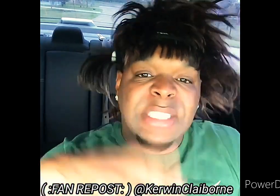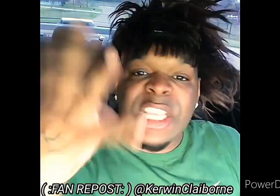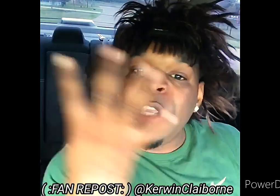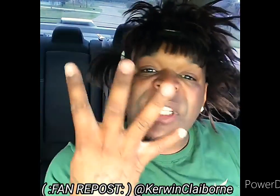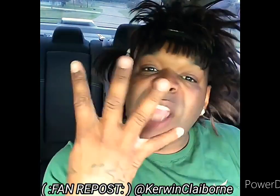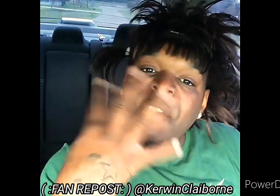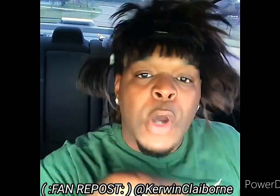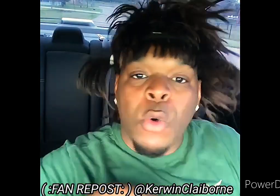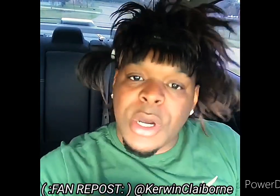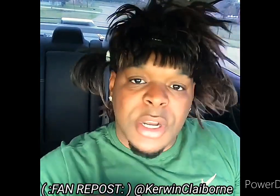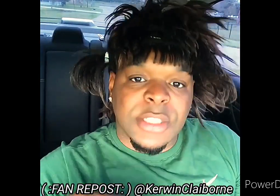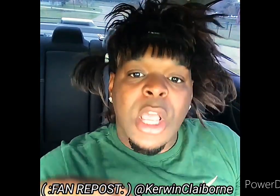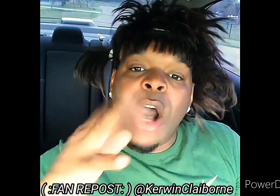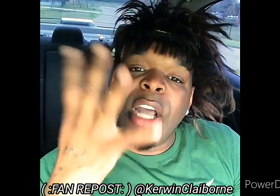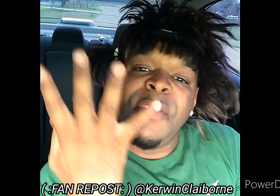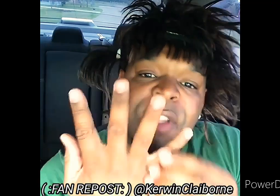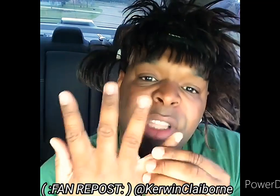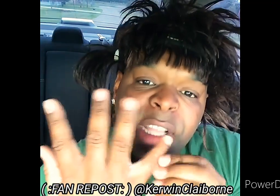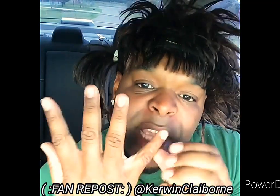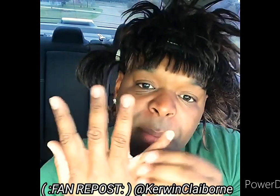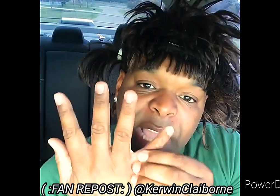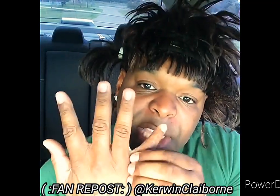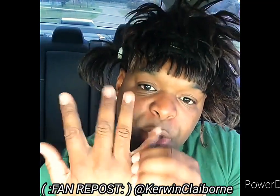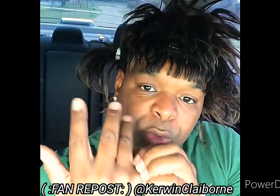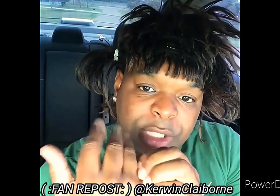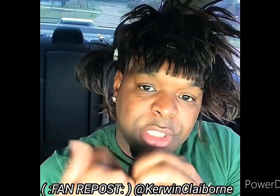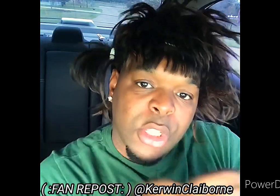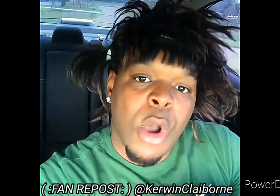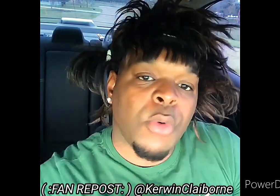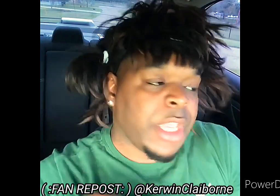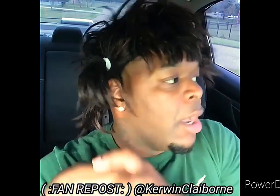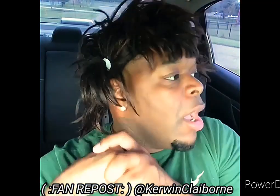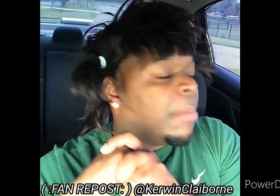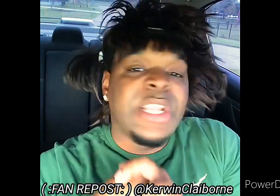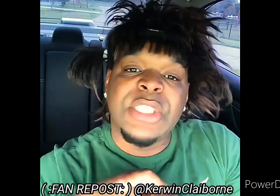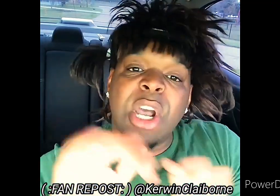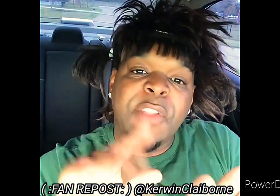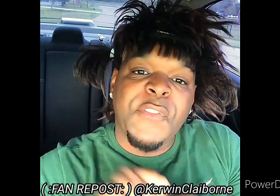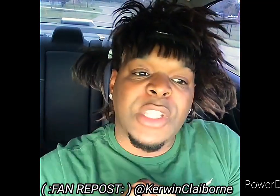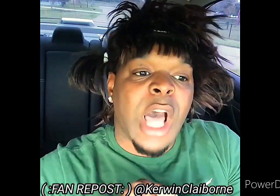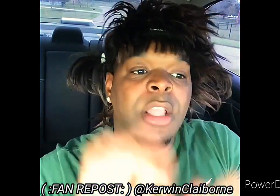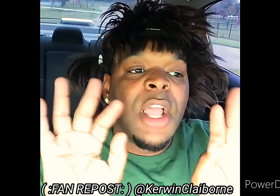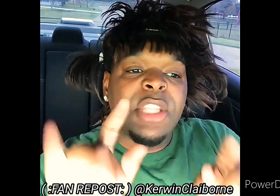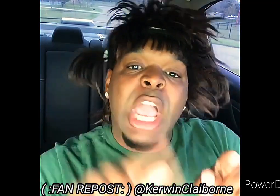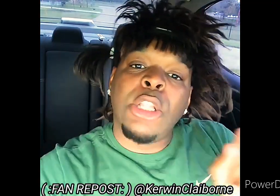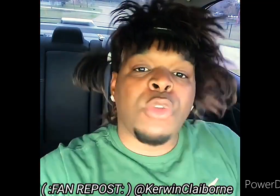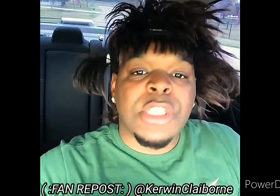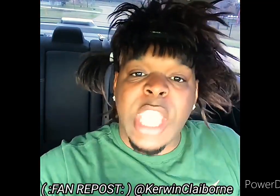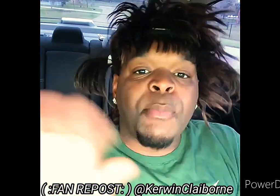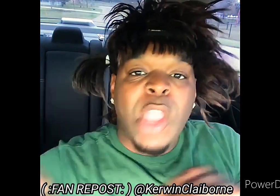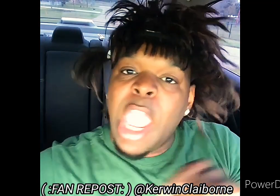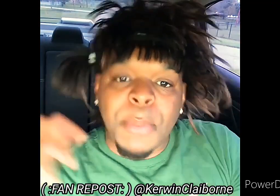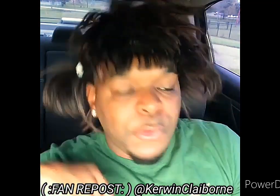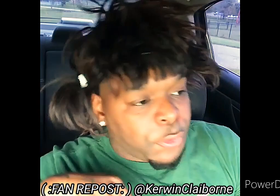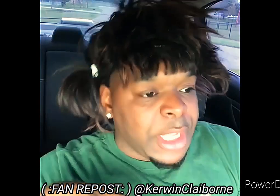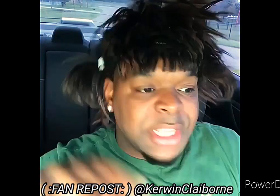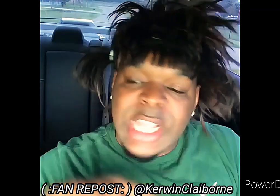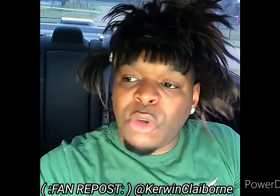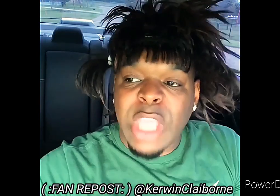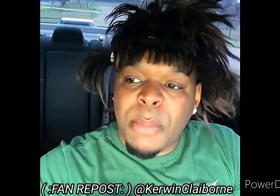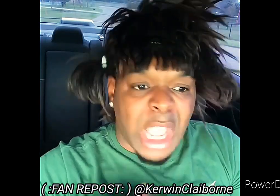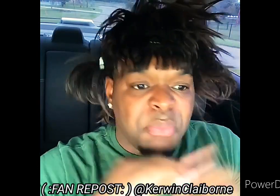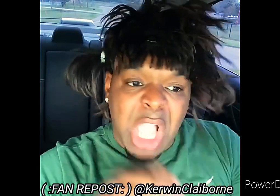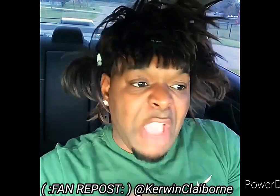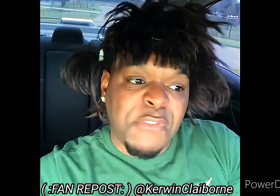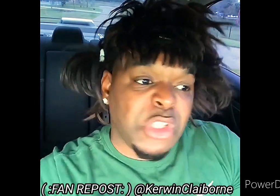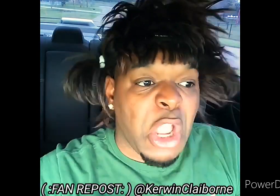me and my team it's like four of us 150 dollars and my hands rested so i don't care but listen 150 dollars download this app the app is free